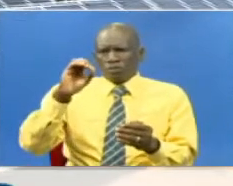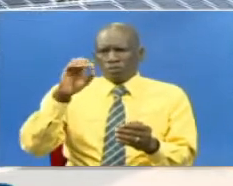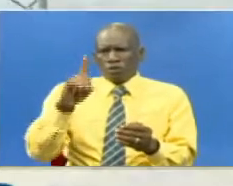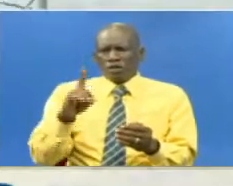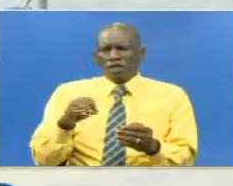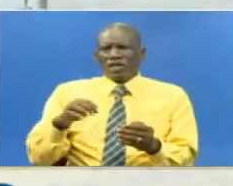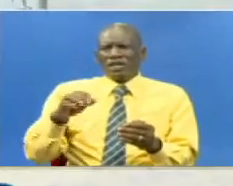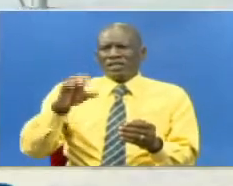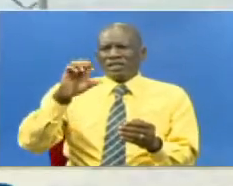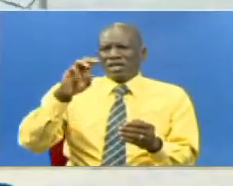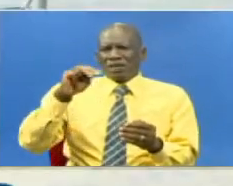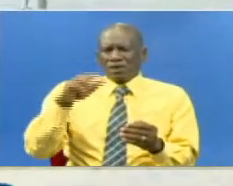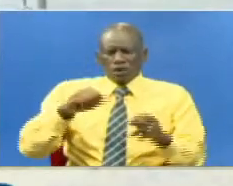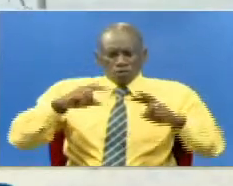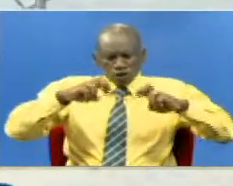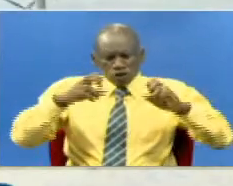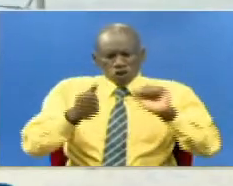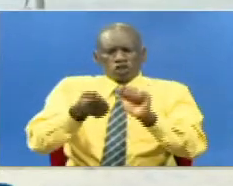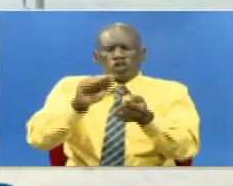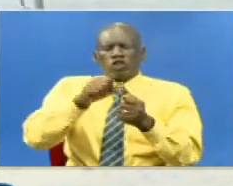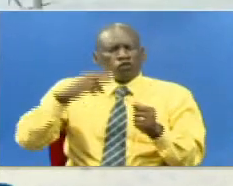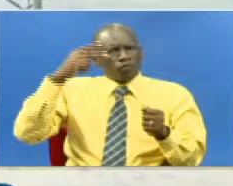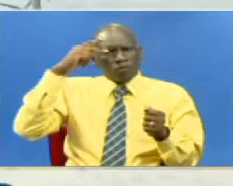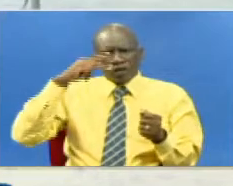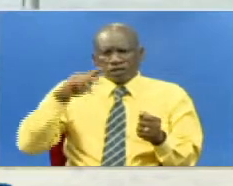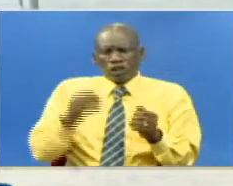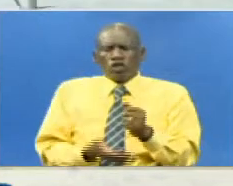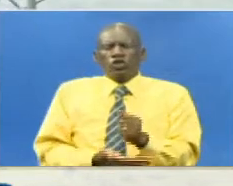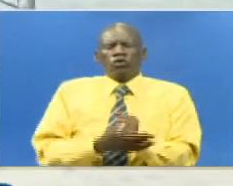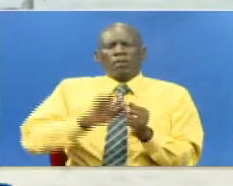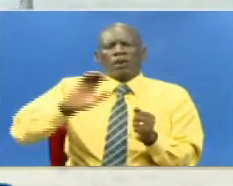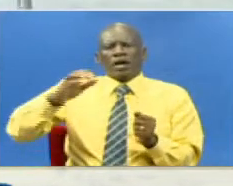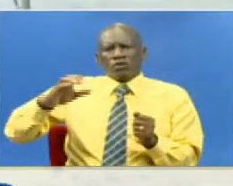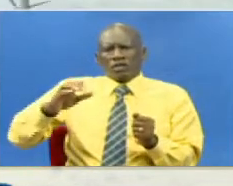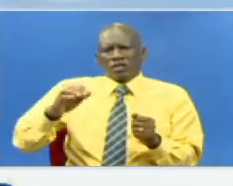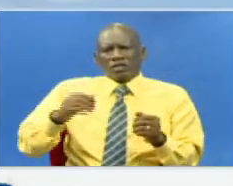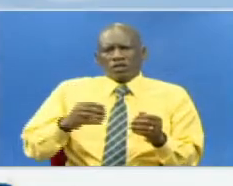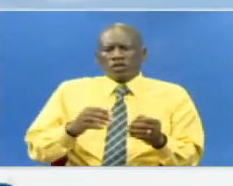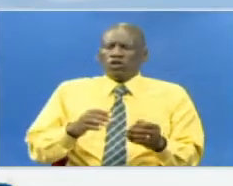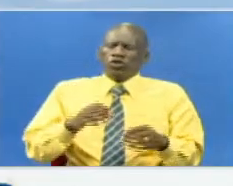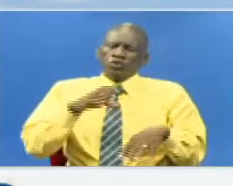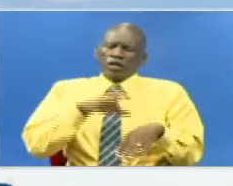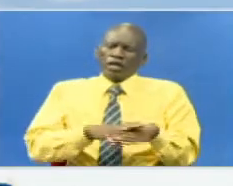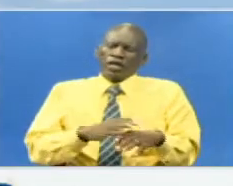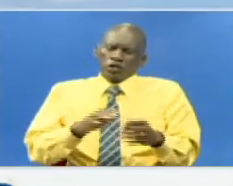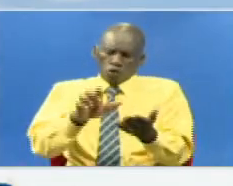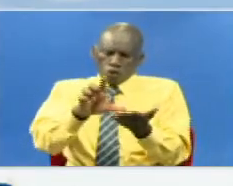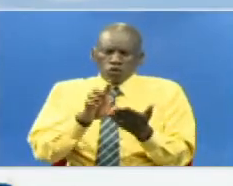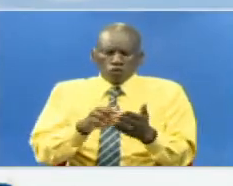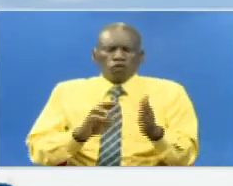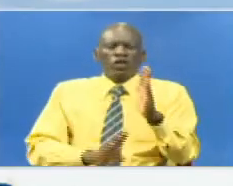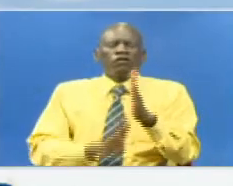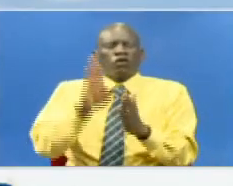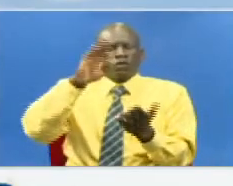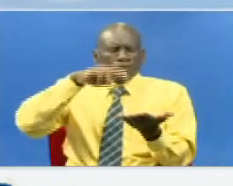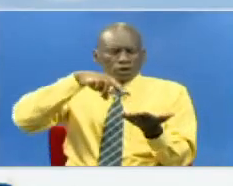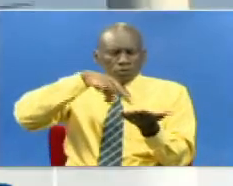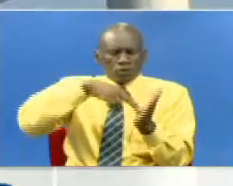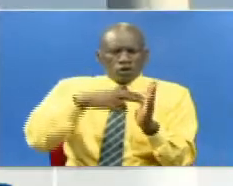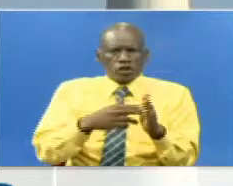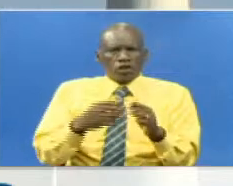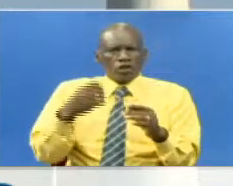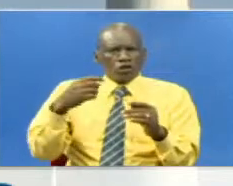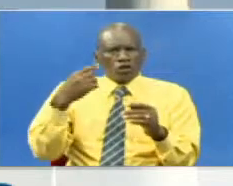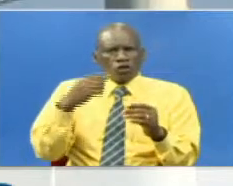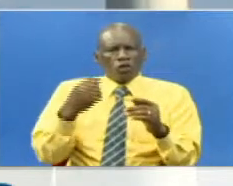to explore change of policy to enable counties to borrow for development projects above current limit of 20%